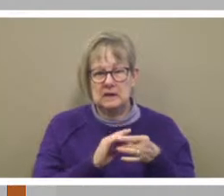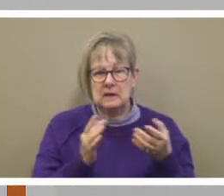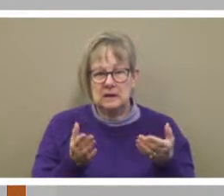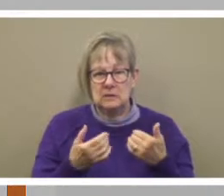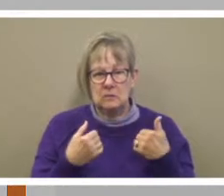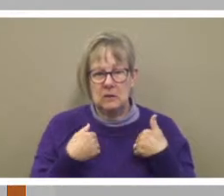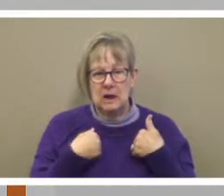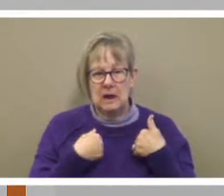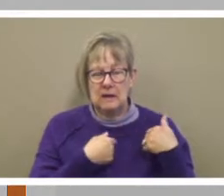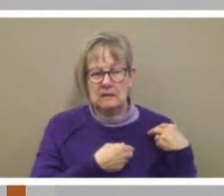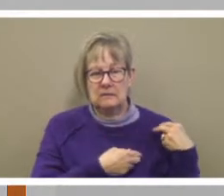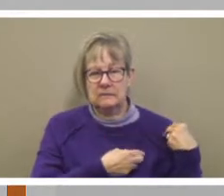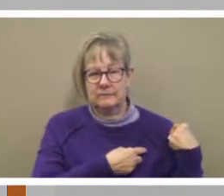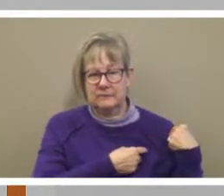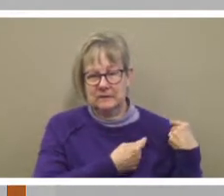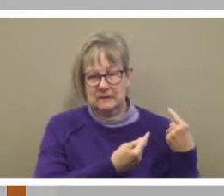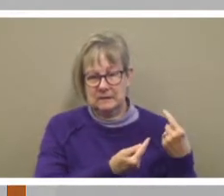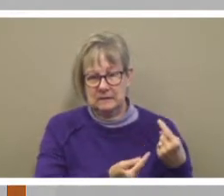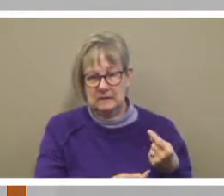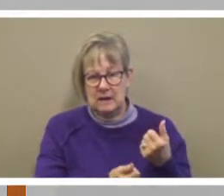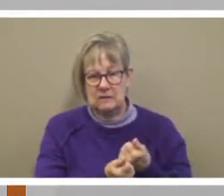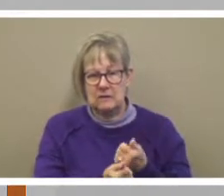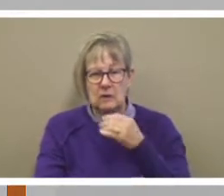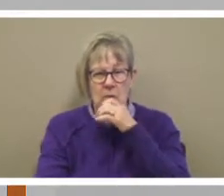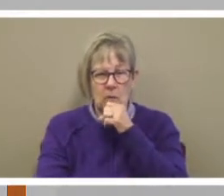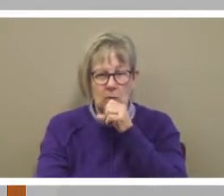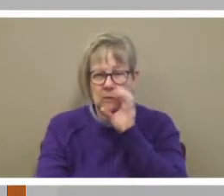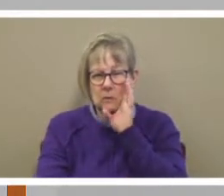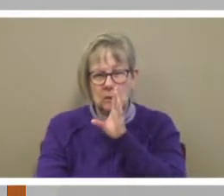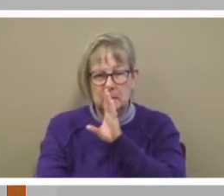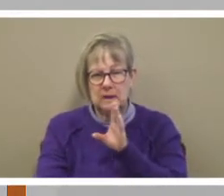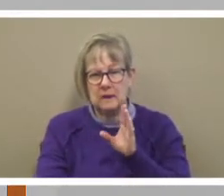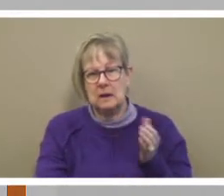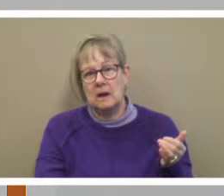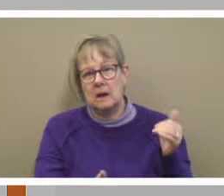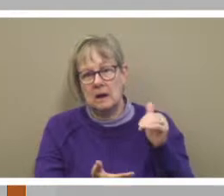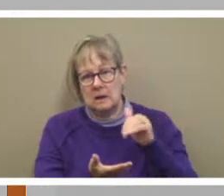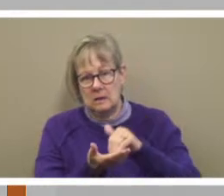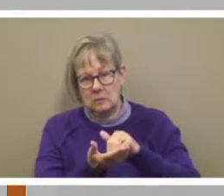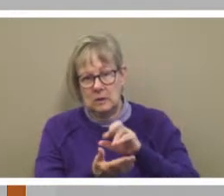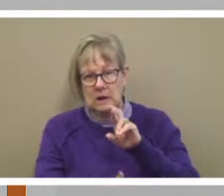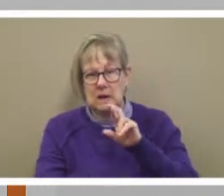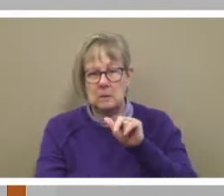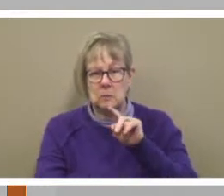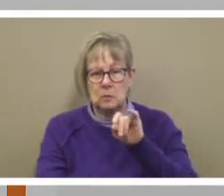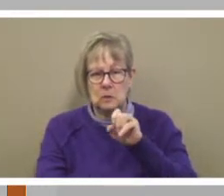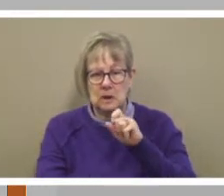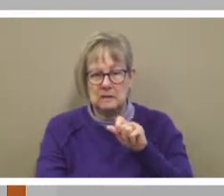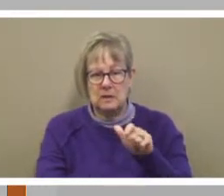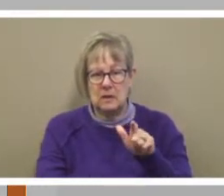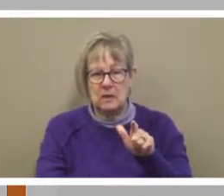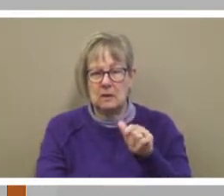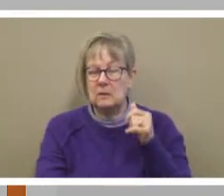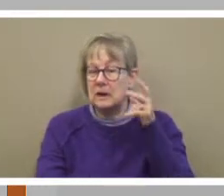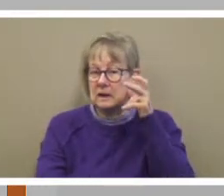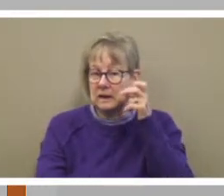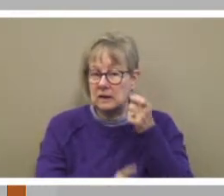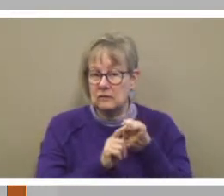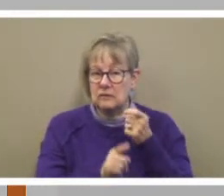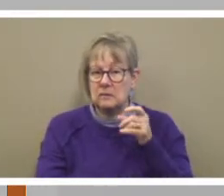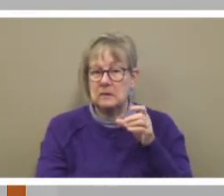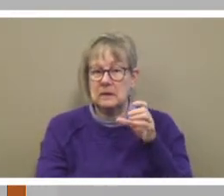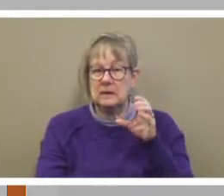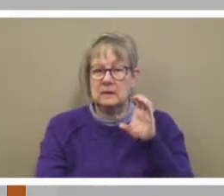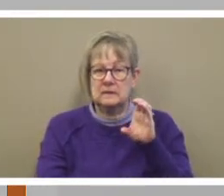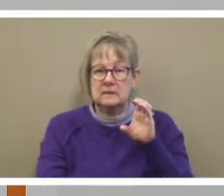the historical. Everything in orange is going to be a reappraisal year. We did hear from our central appraisal